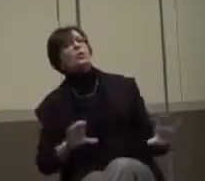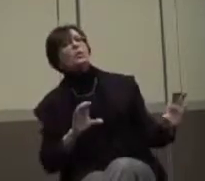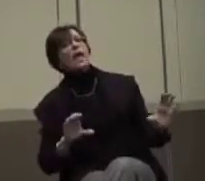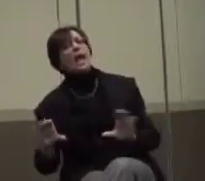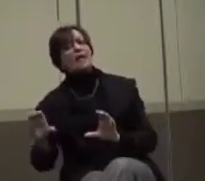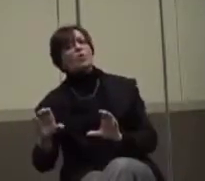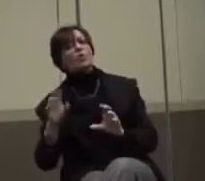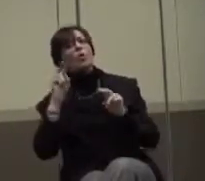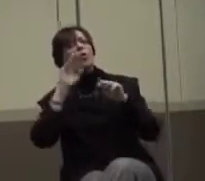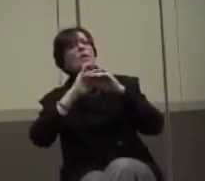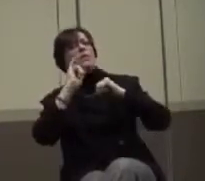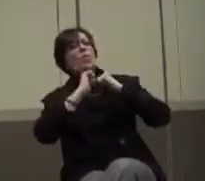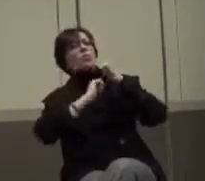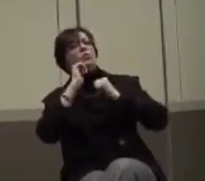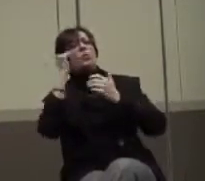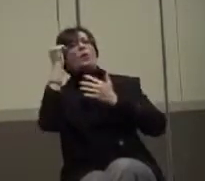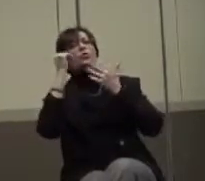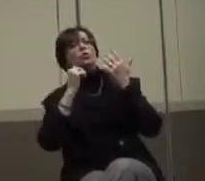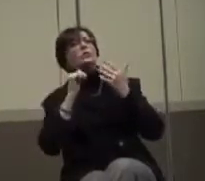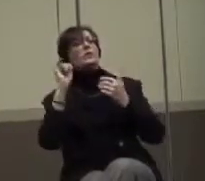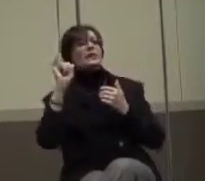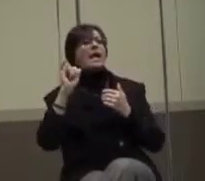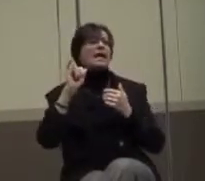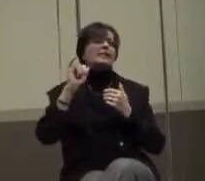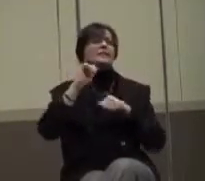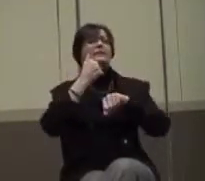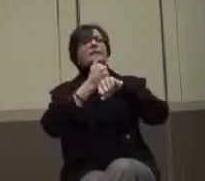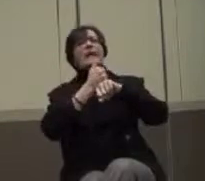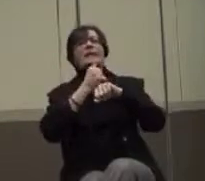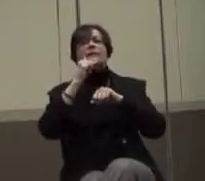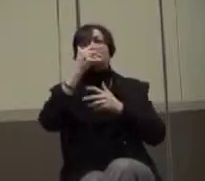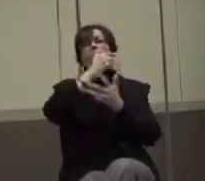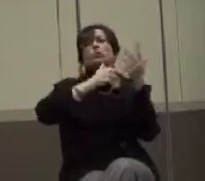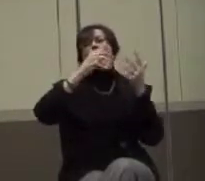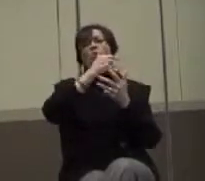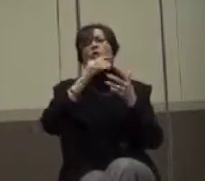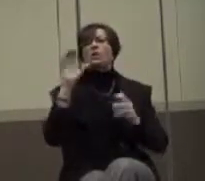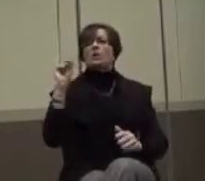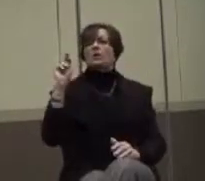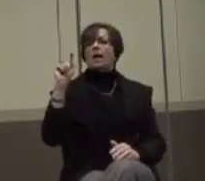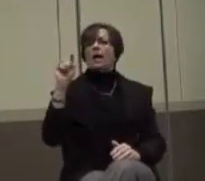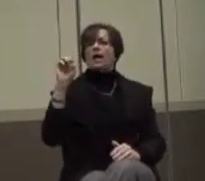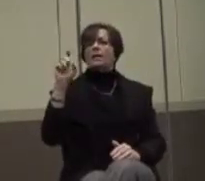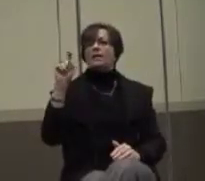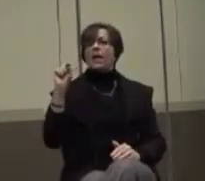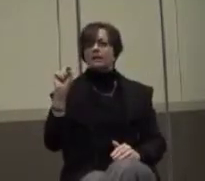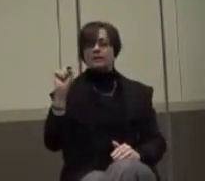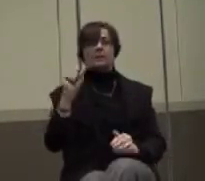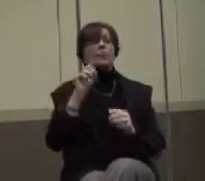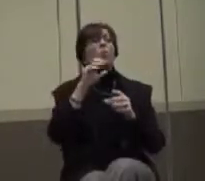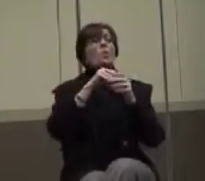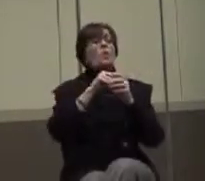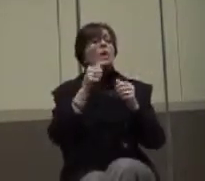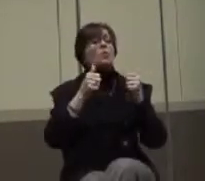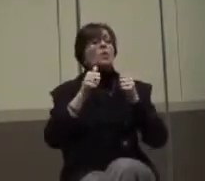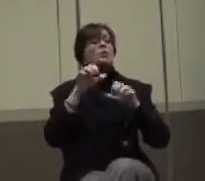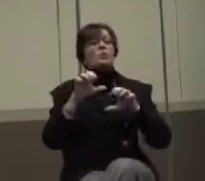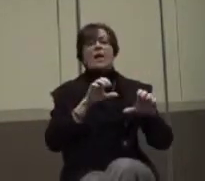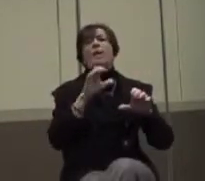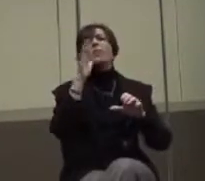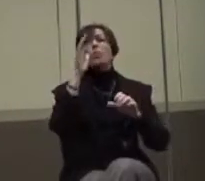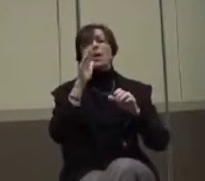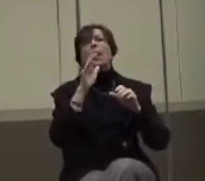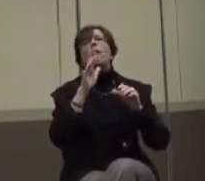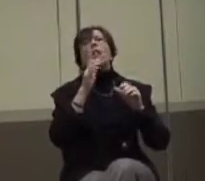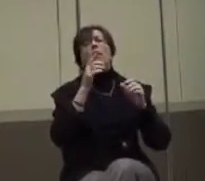because that sort of sets the social context within which behavior is going to occur.